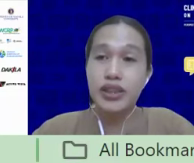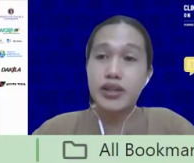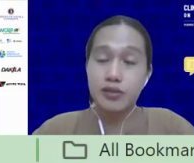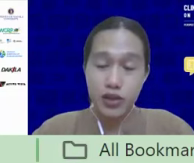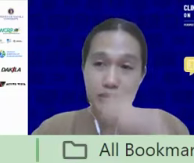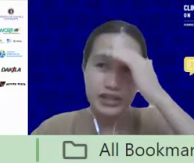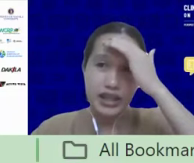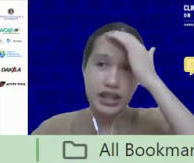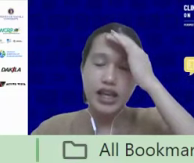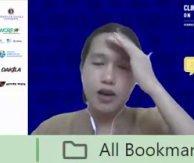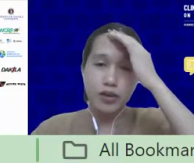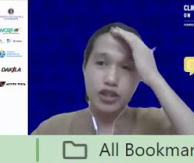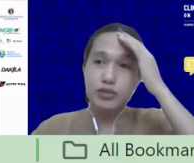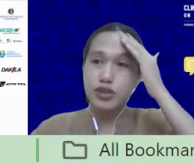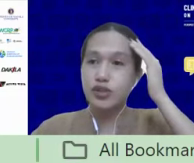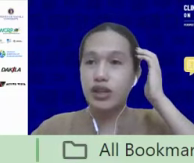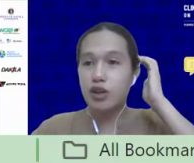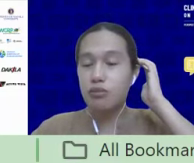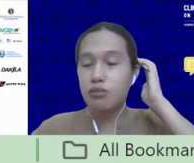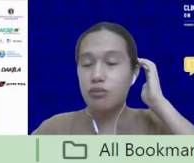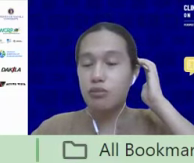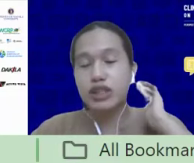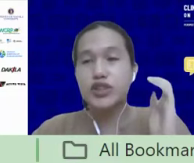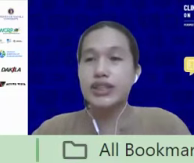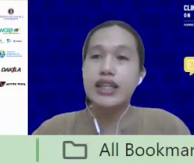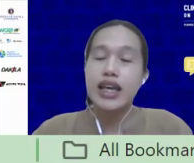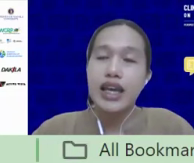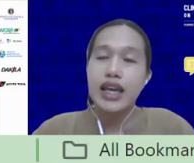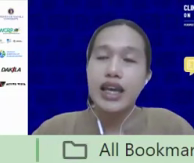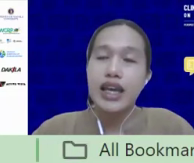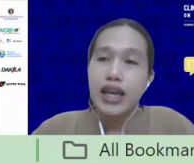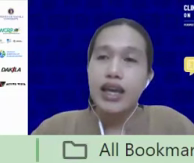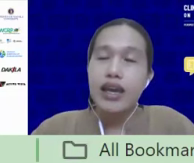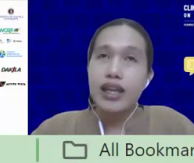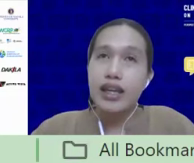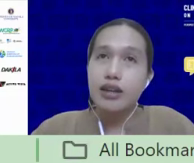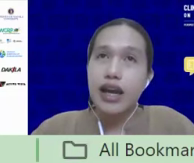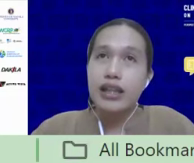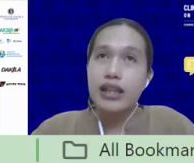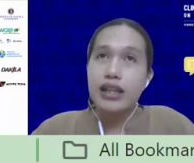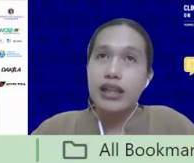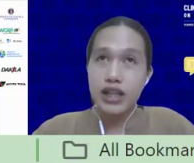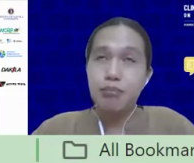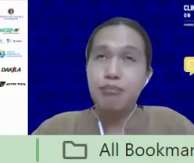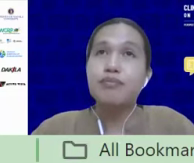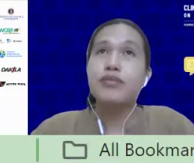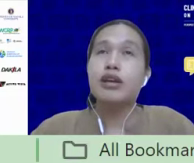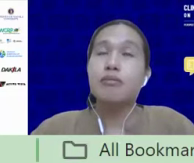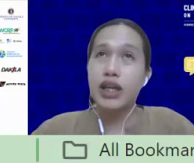the 1/3 of 1%, our contribution to the global CO2 emissions. And at the same